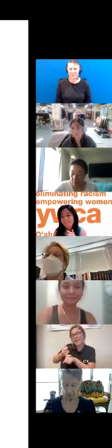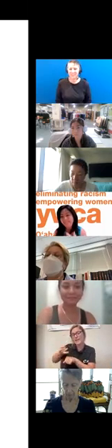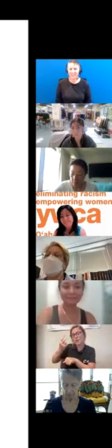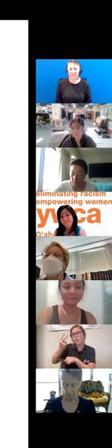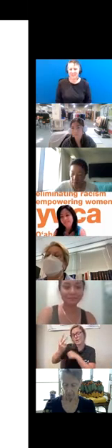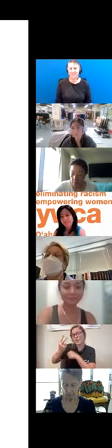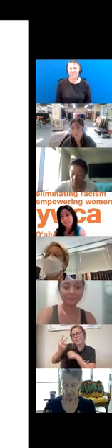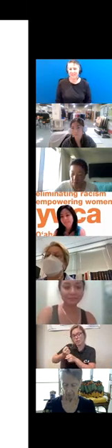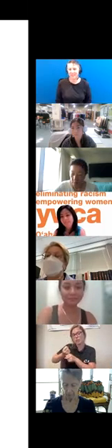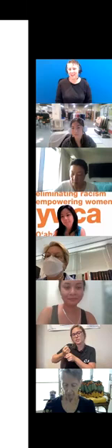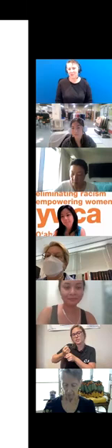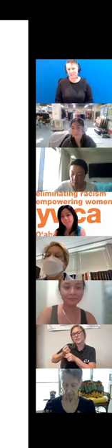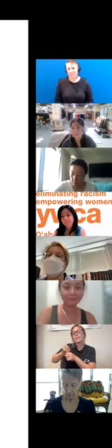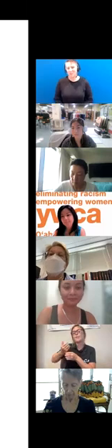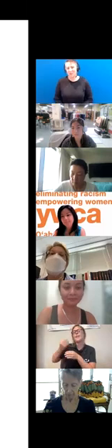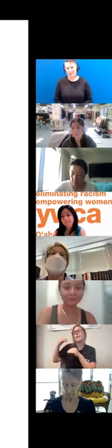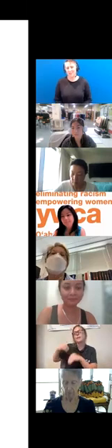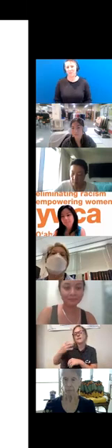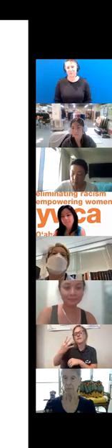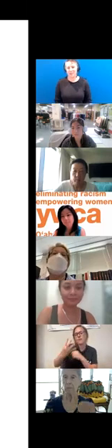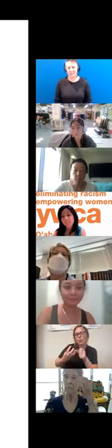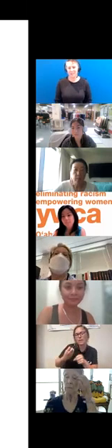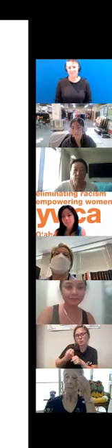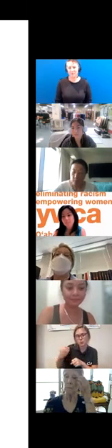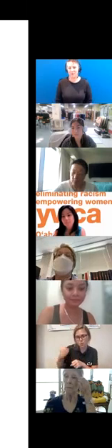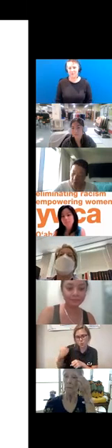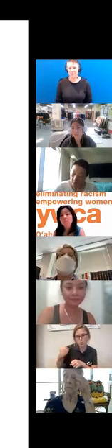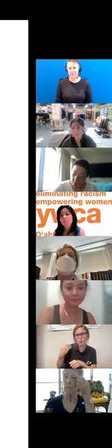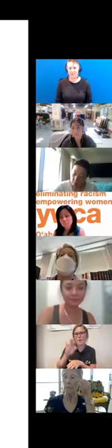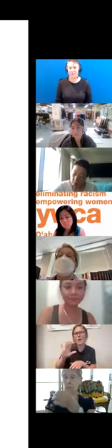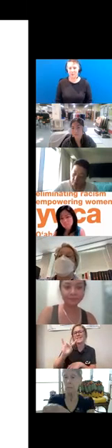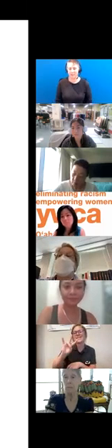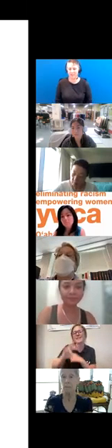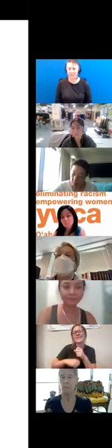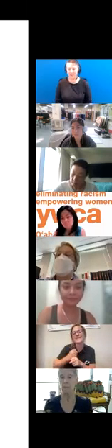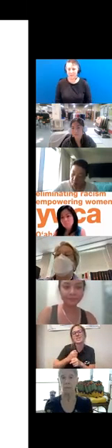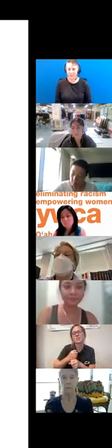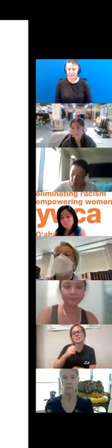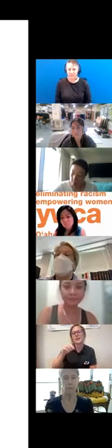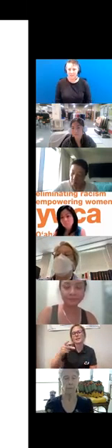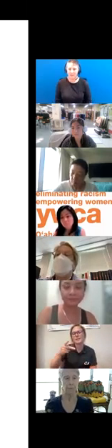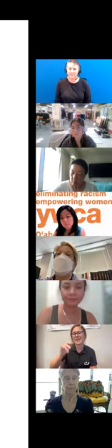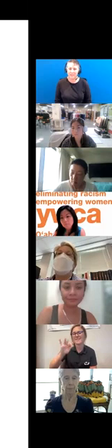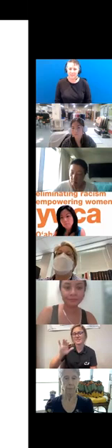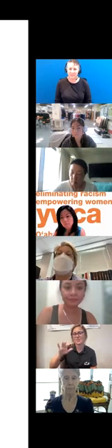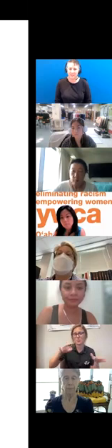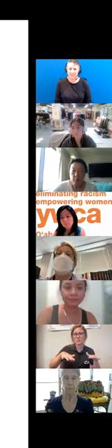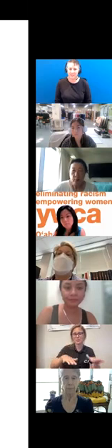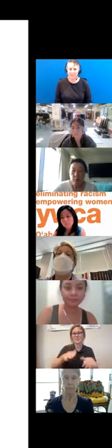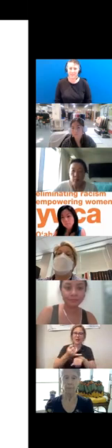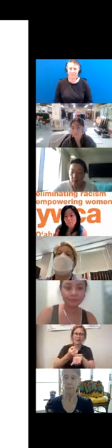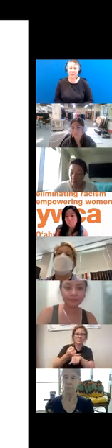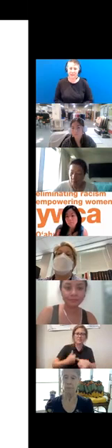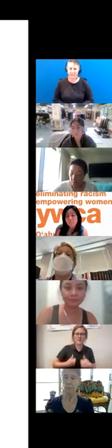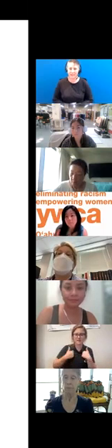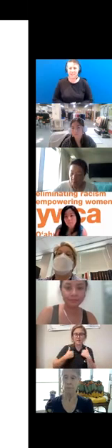I've worked. I worked in the Marshall Islands for 3 years before moving here 4 years ago. So about 7 years in